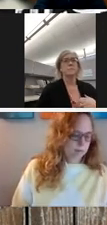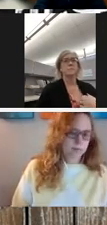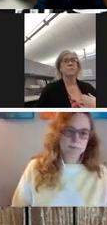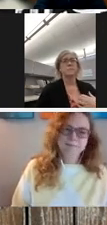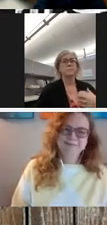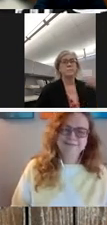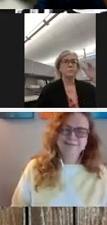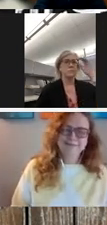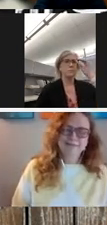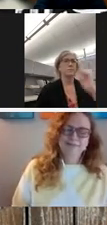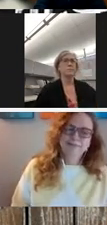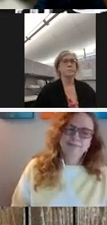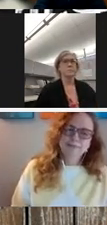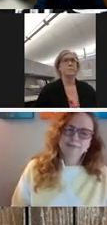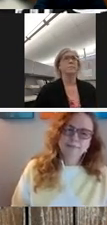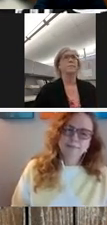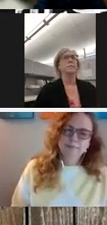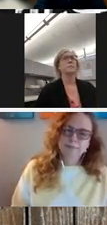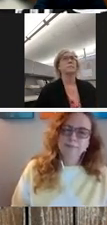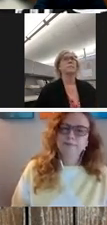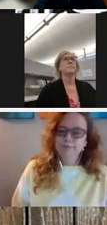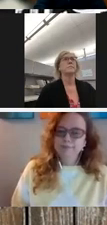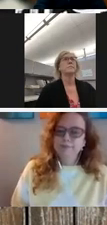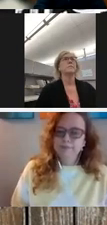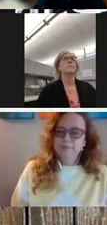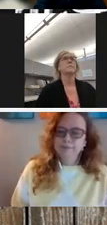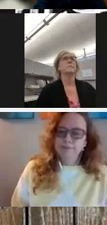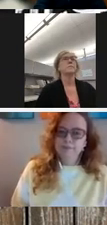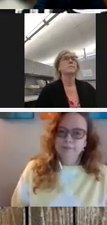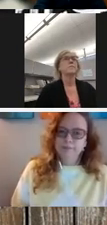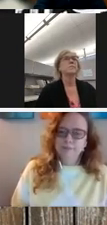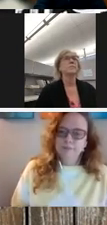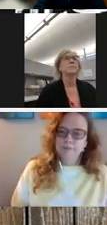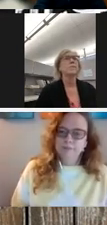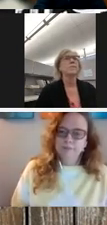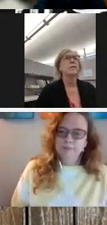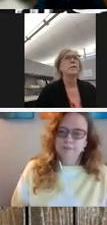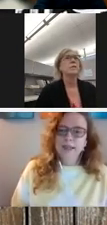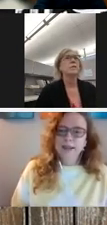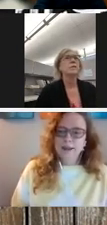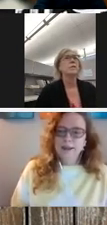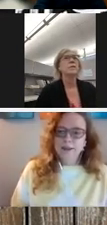So there's some more questions in the chat. Heather, did we answer your question?